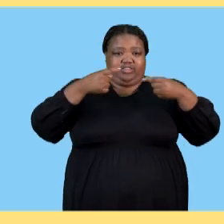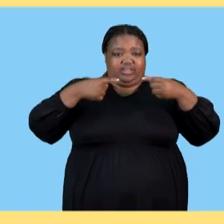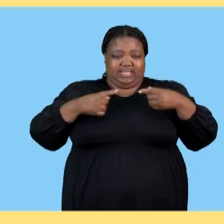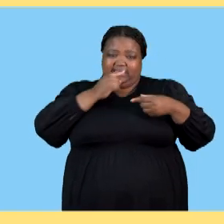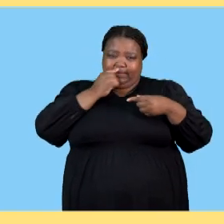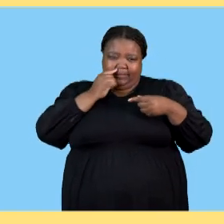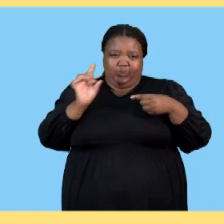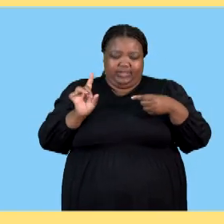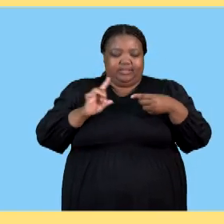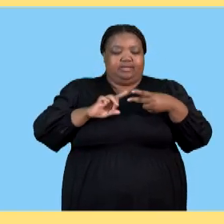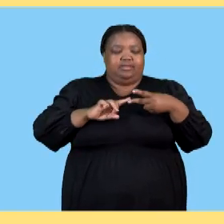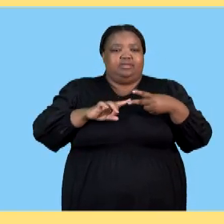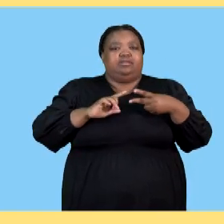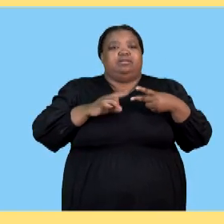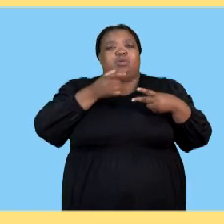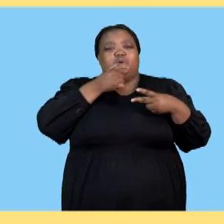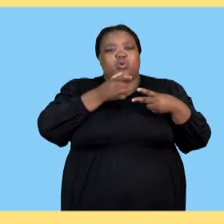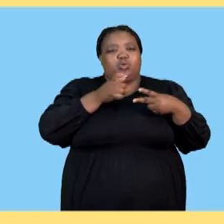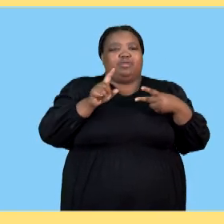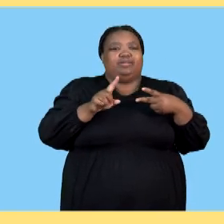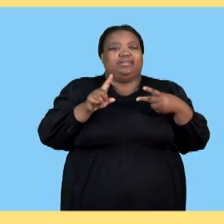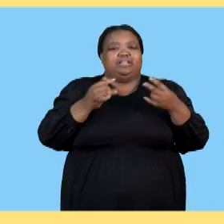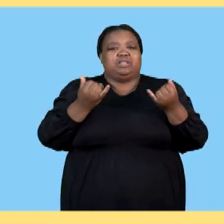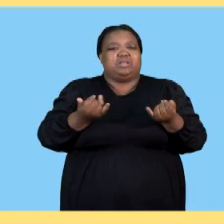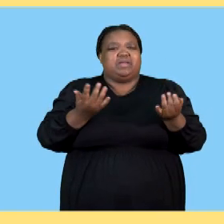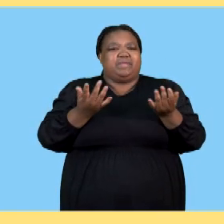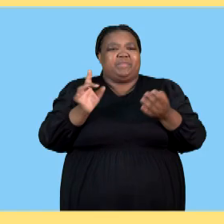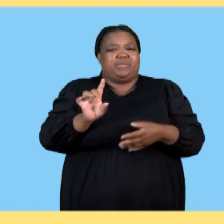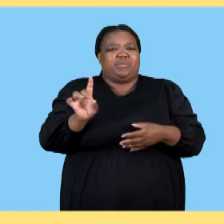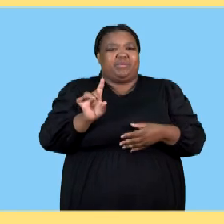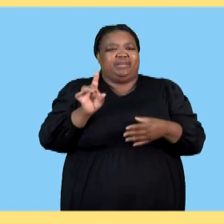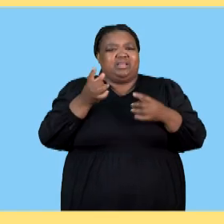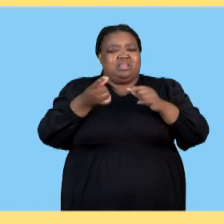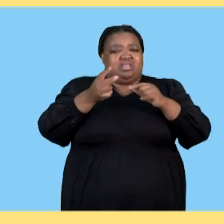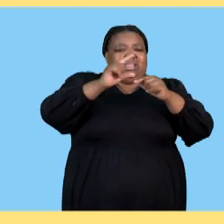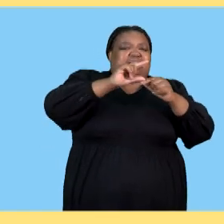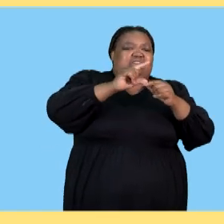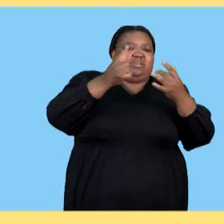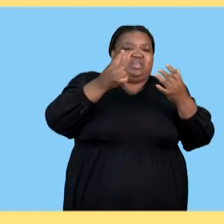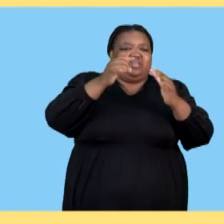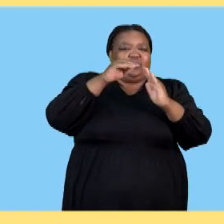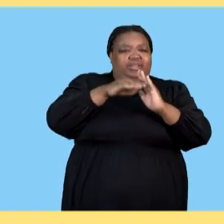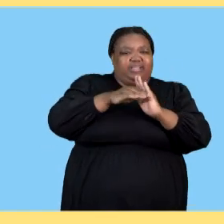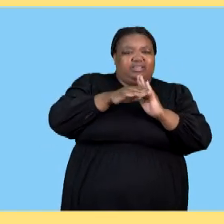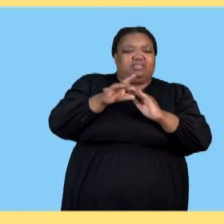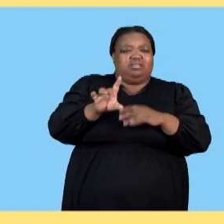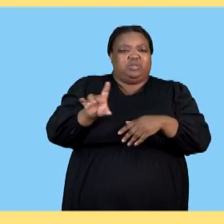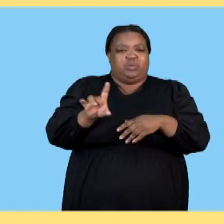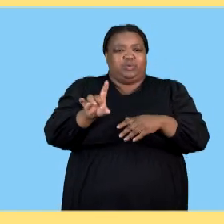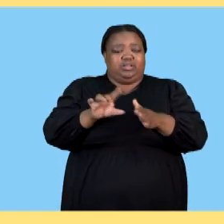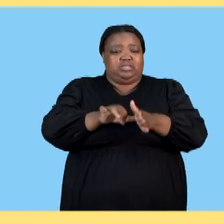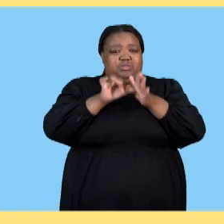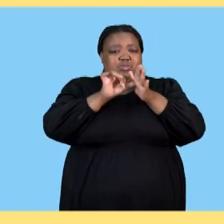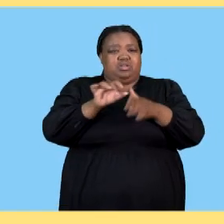also mention the trend, that is either an increase or a decrease.